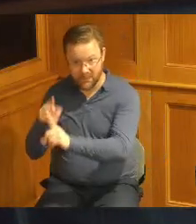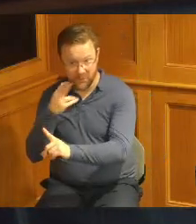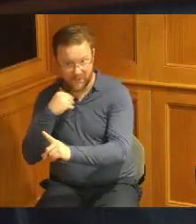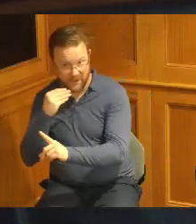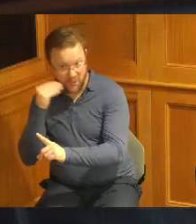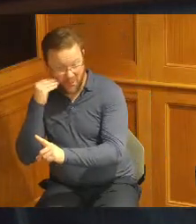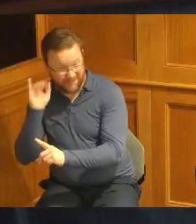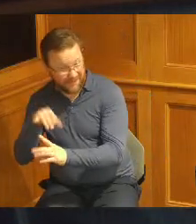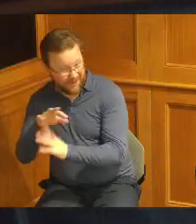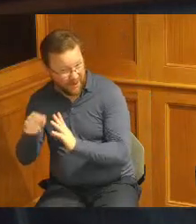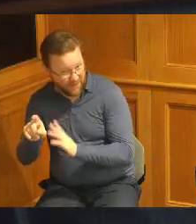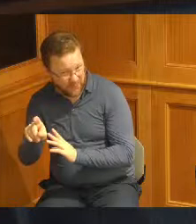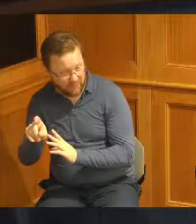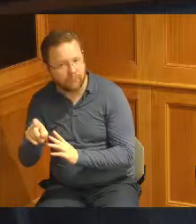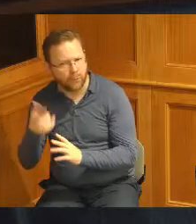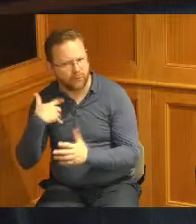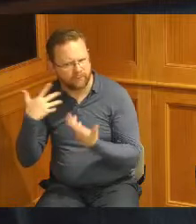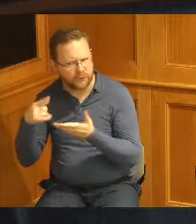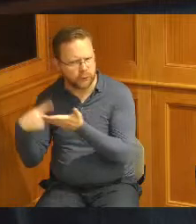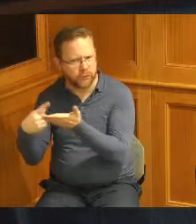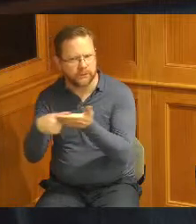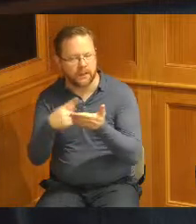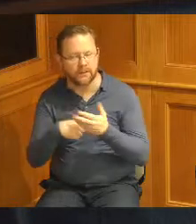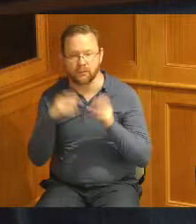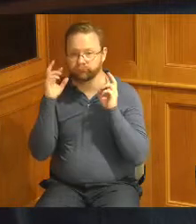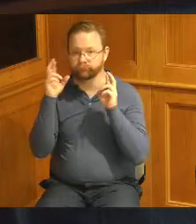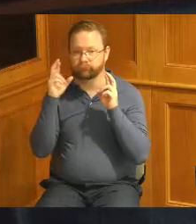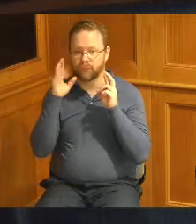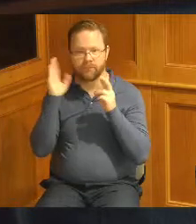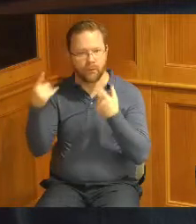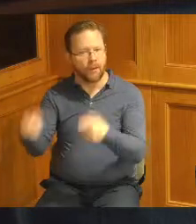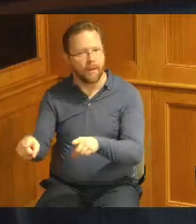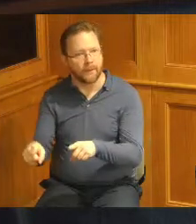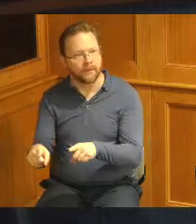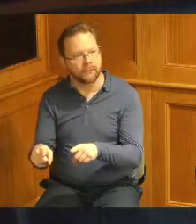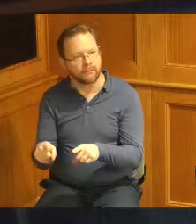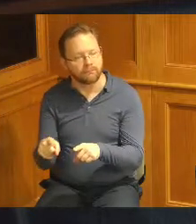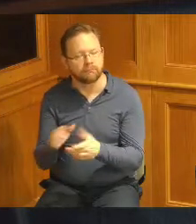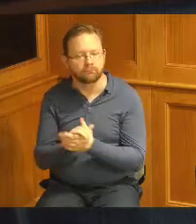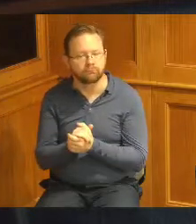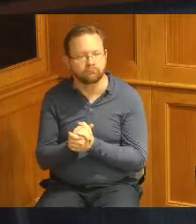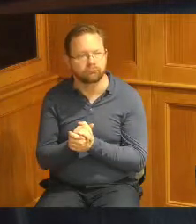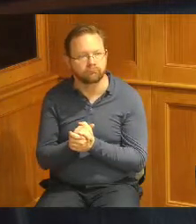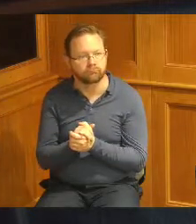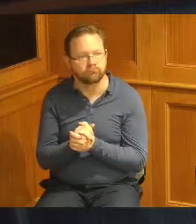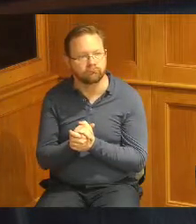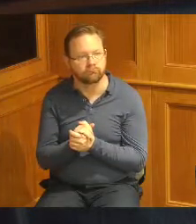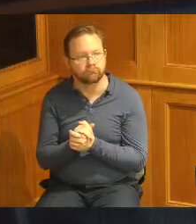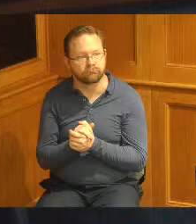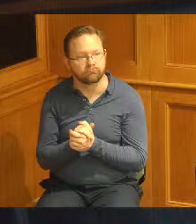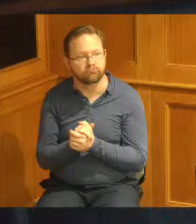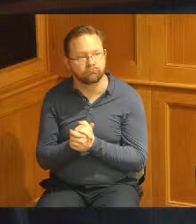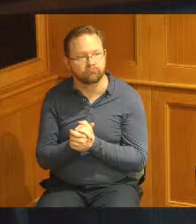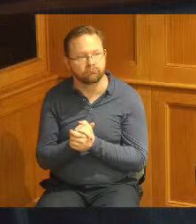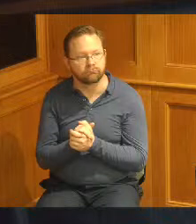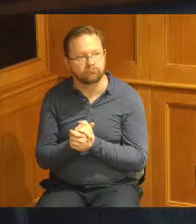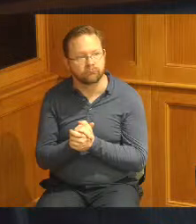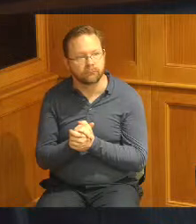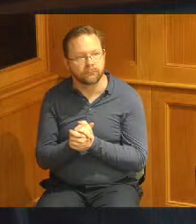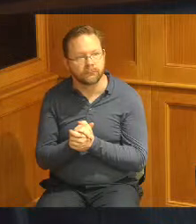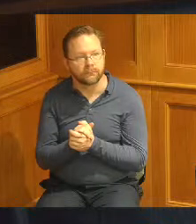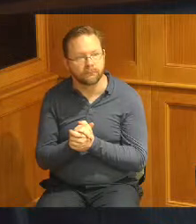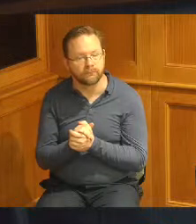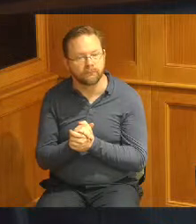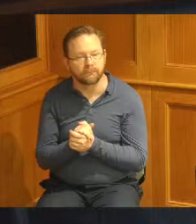is an option for us. And so I'm hopeful that they are doing that work. They've had direction from a couple of different offices